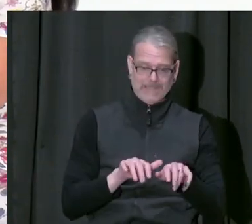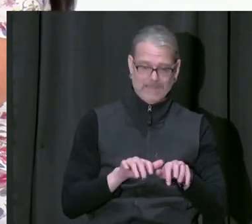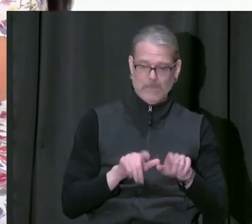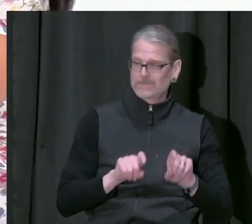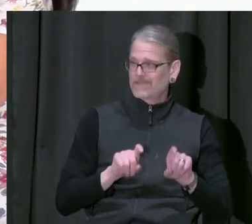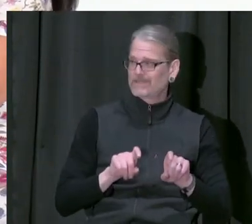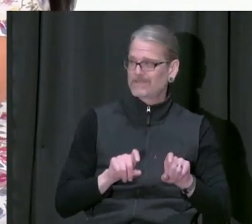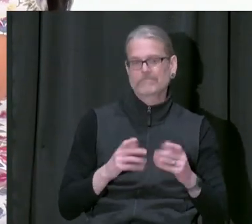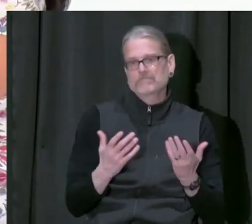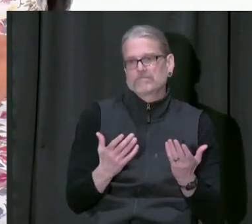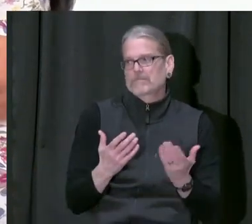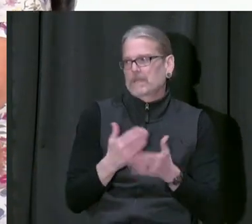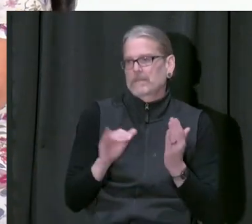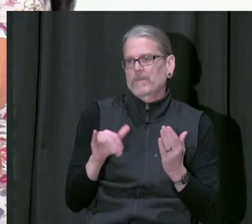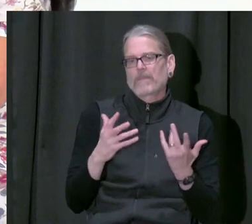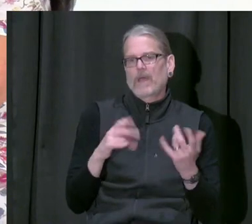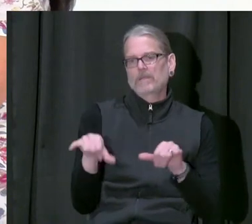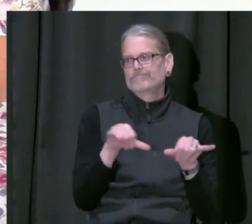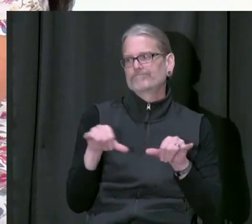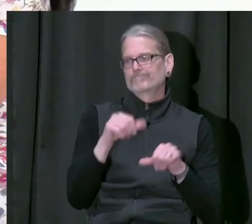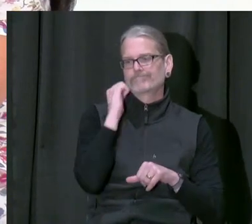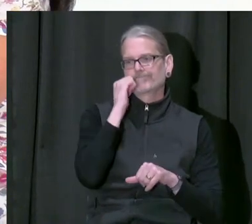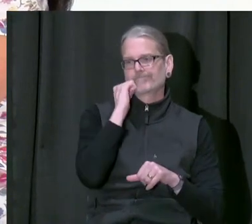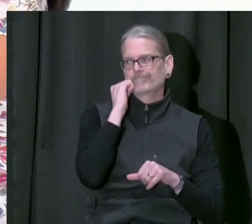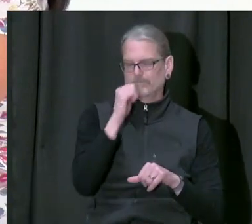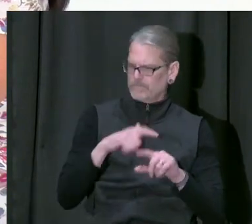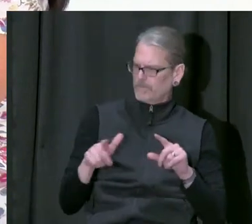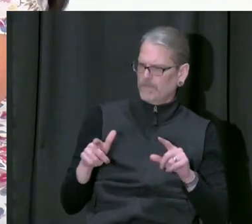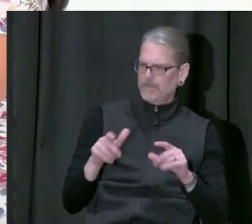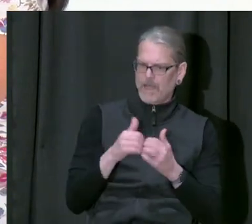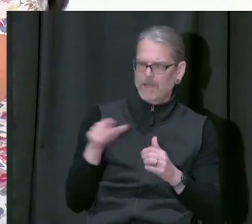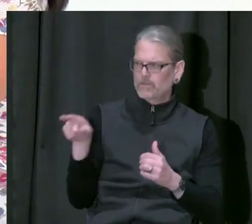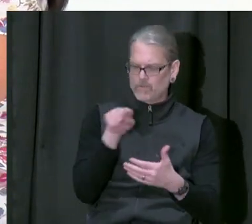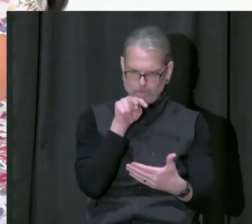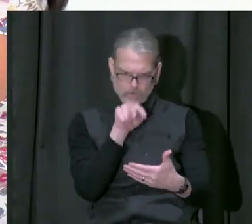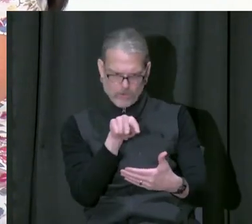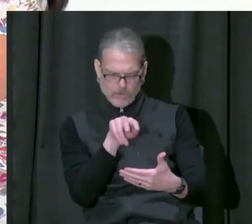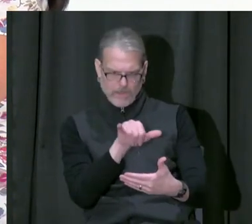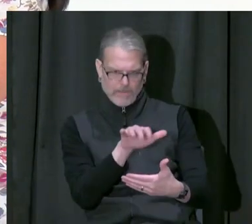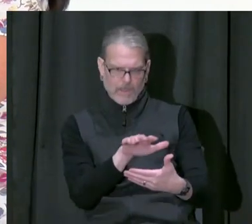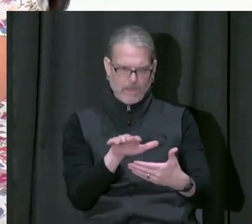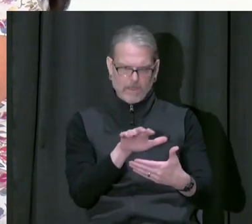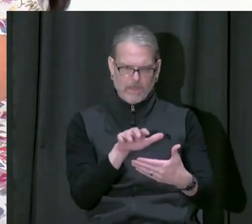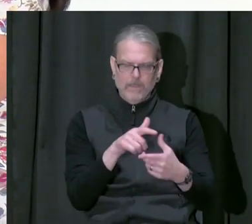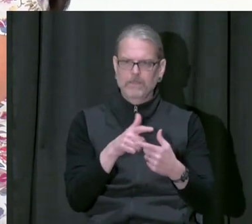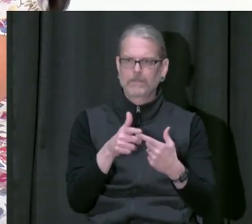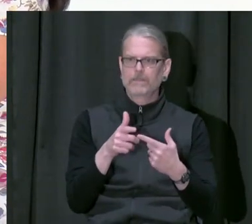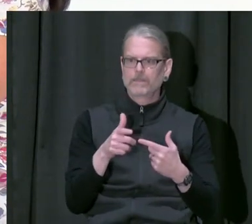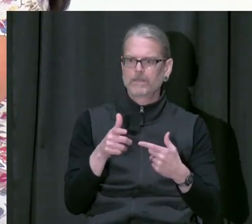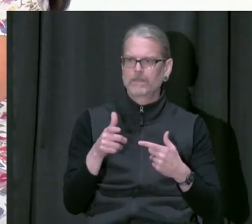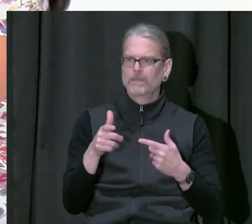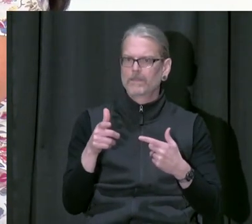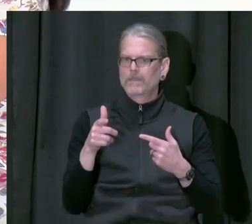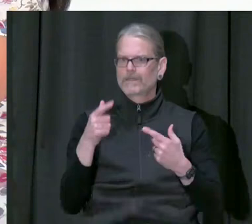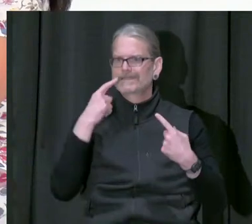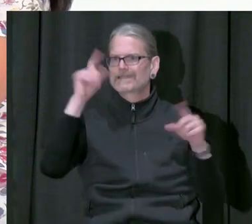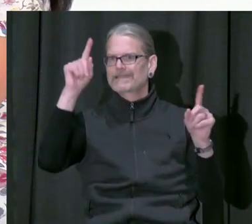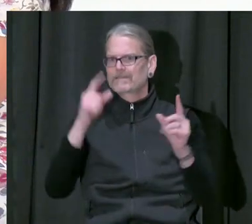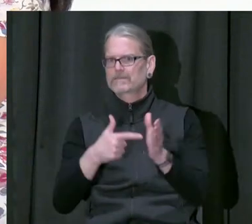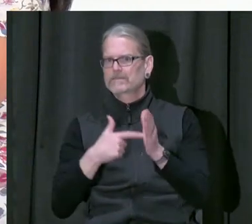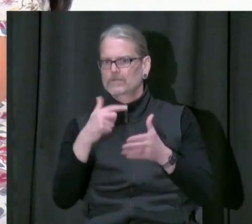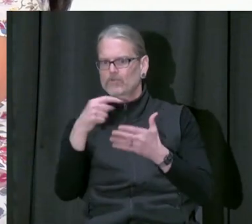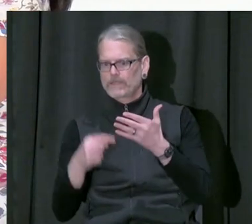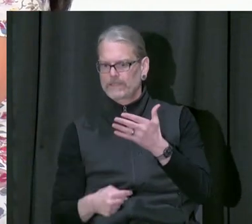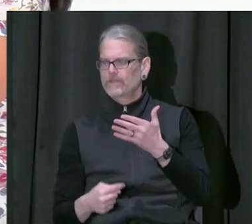Some of that is pretty standard, but how do you look at, you know, I was talking to somebody earlier today, success criteria and how